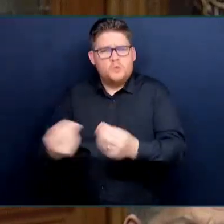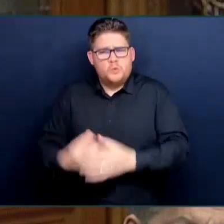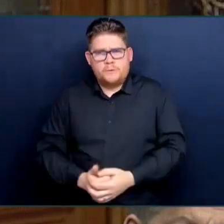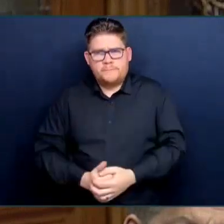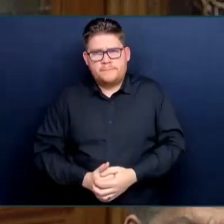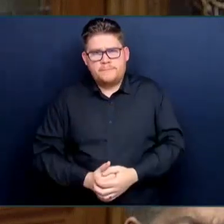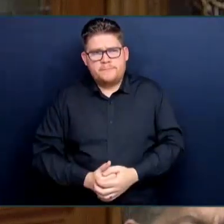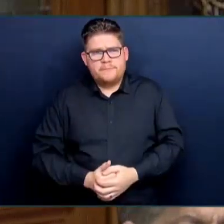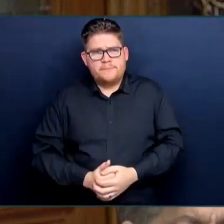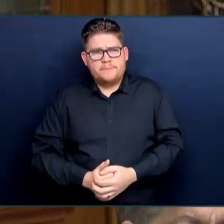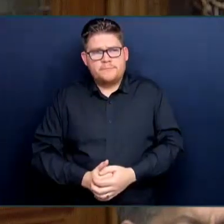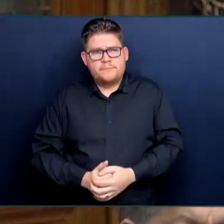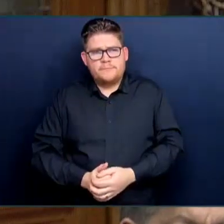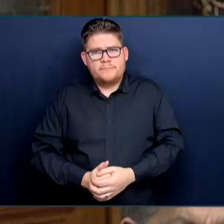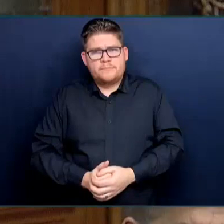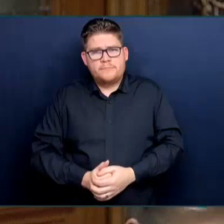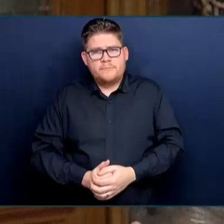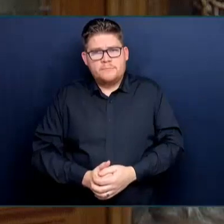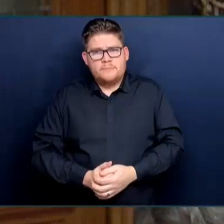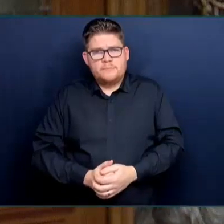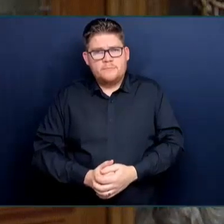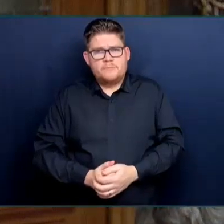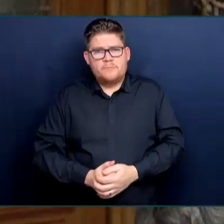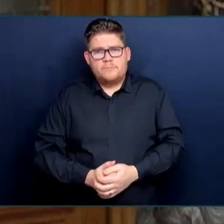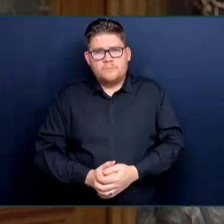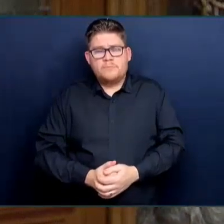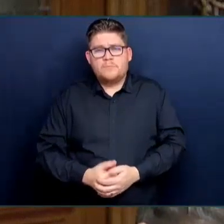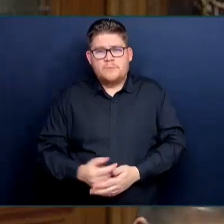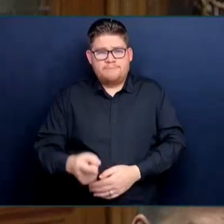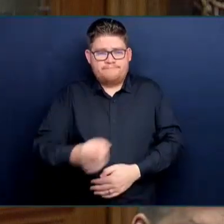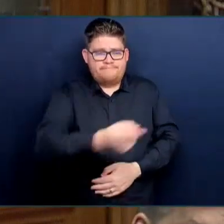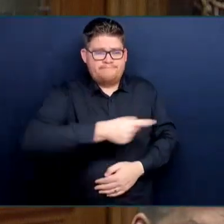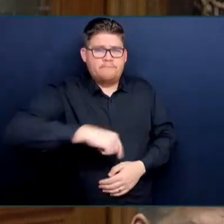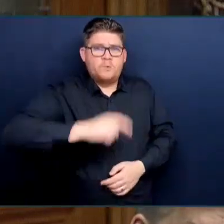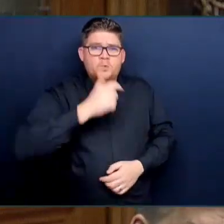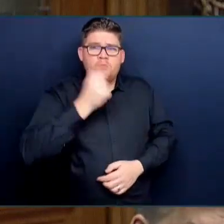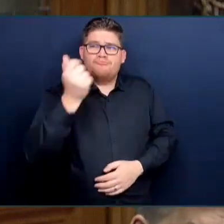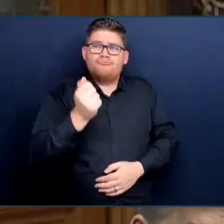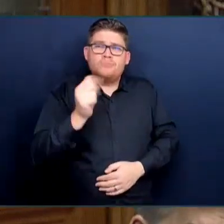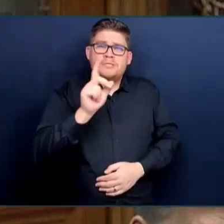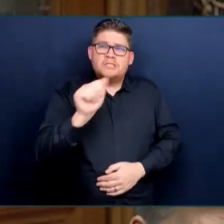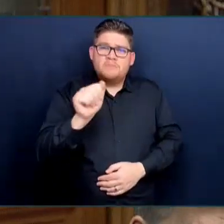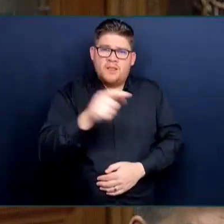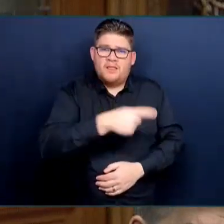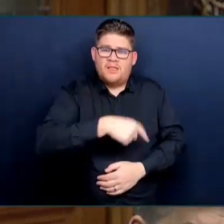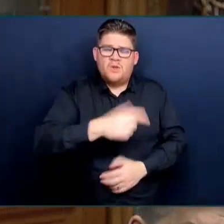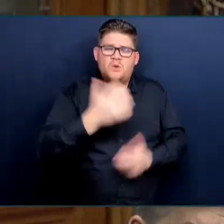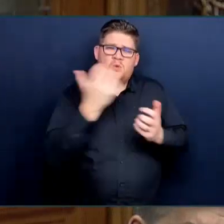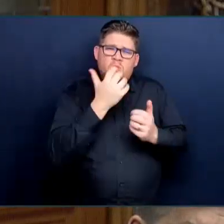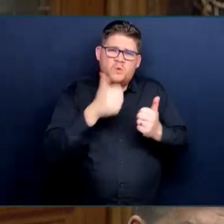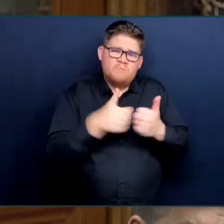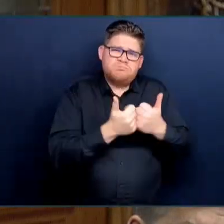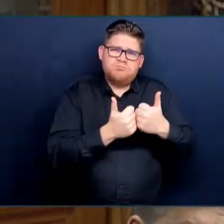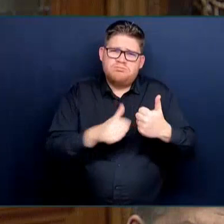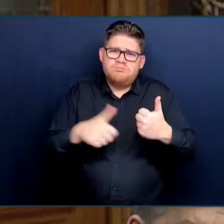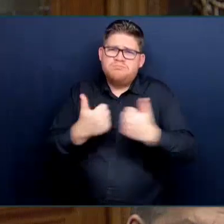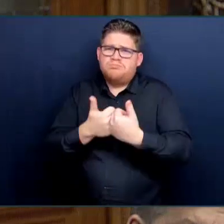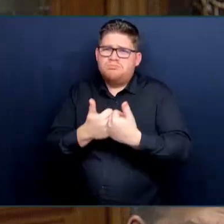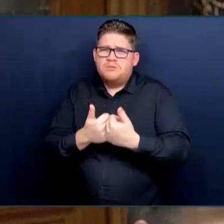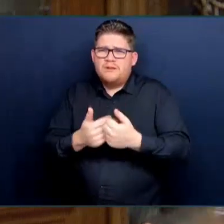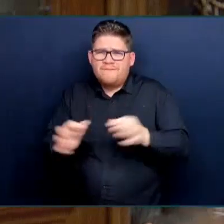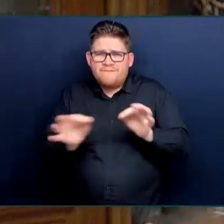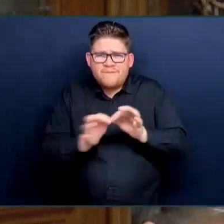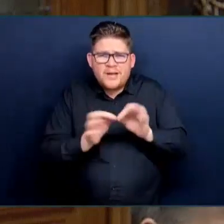People with disabilities are battling against record inflation, rising rents in